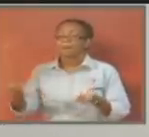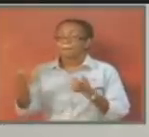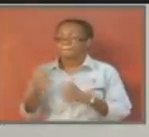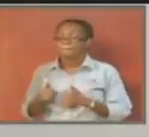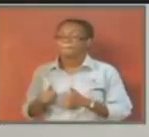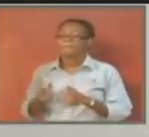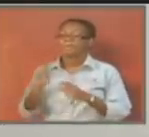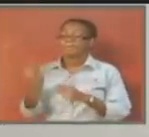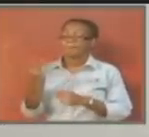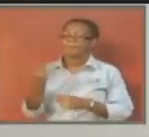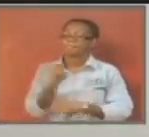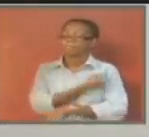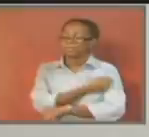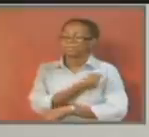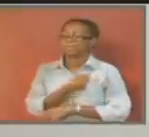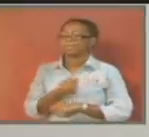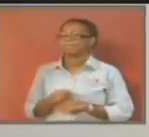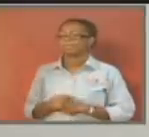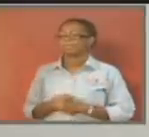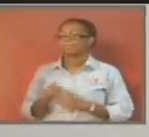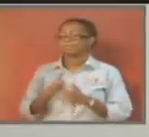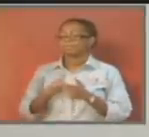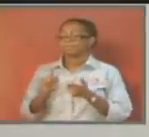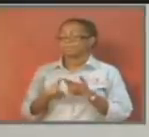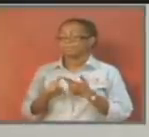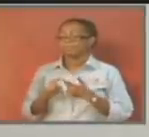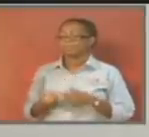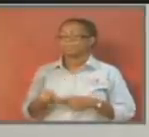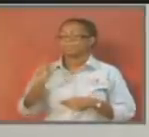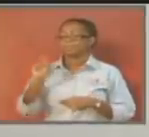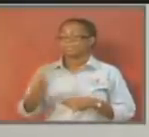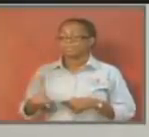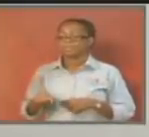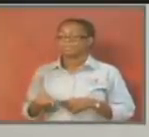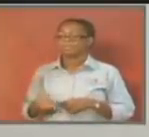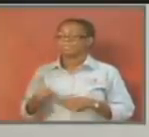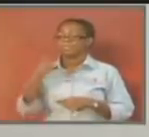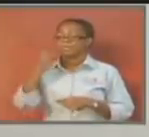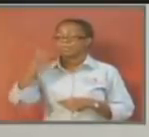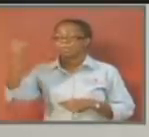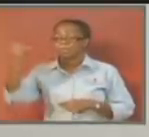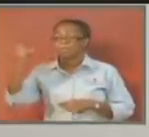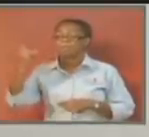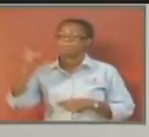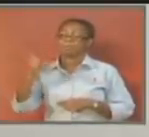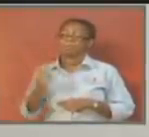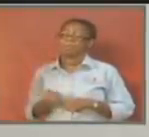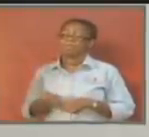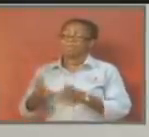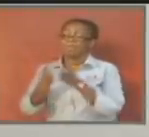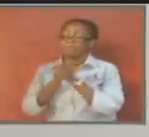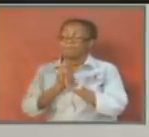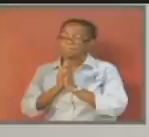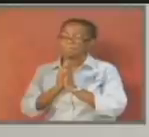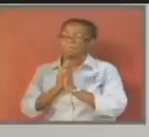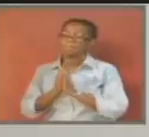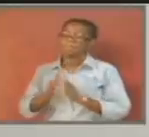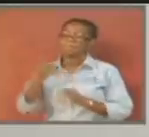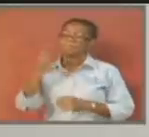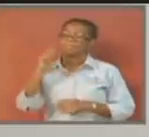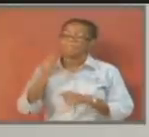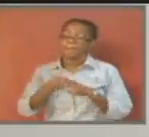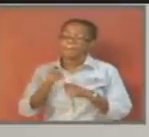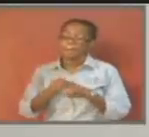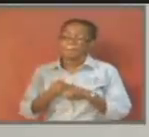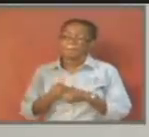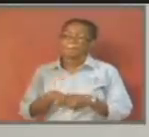and 8th and 9th week, and they will be scheduled. We have adopted a policy in the centers